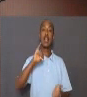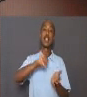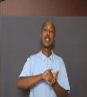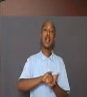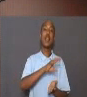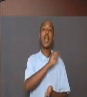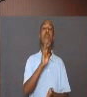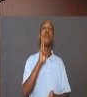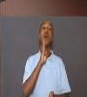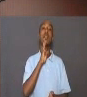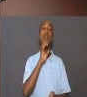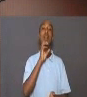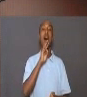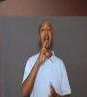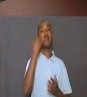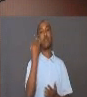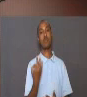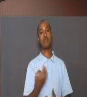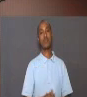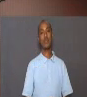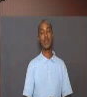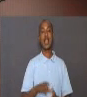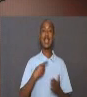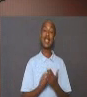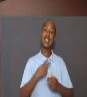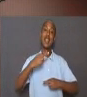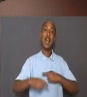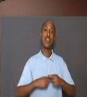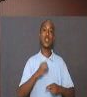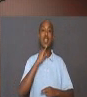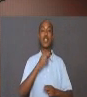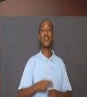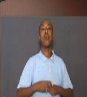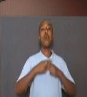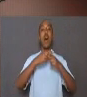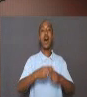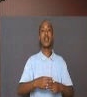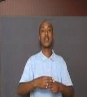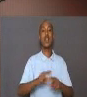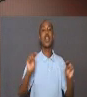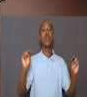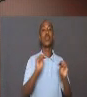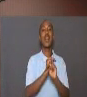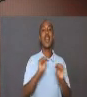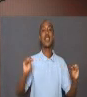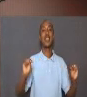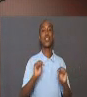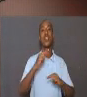bases, salt and water are formed. This reaction is known as